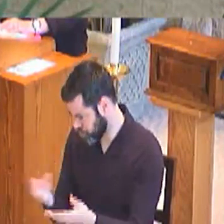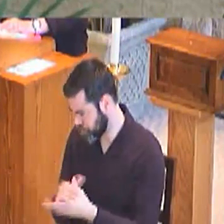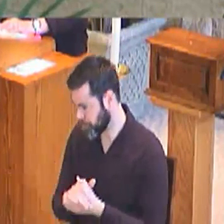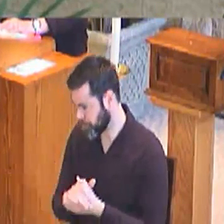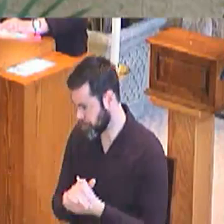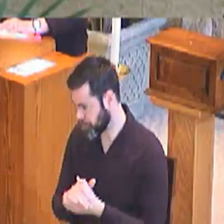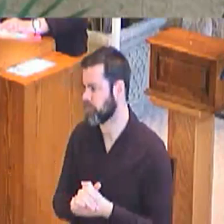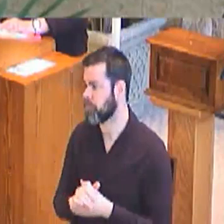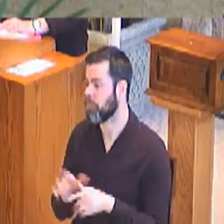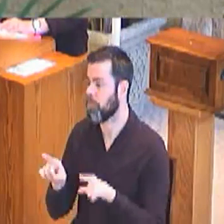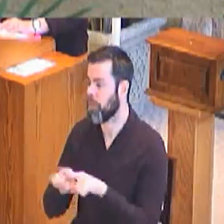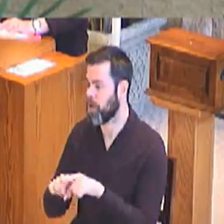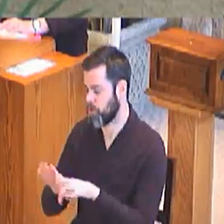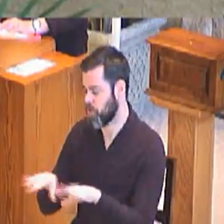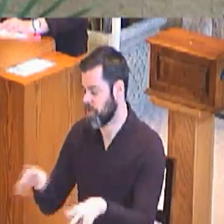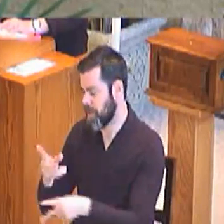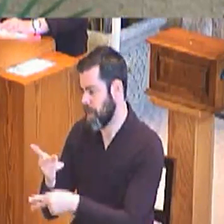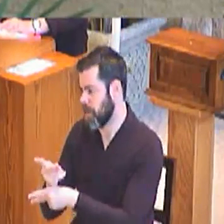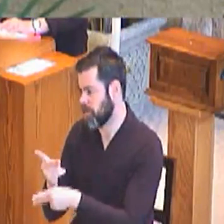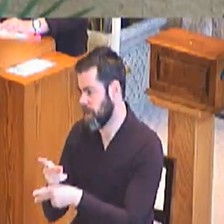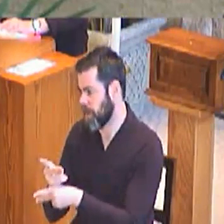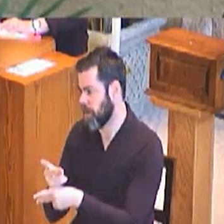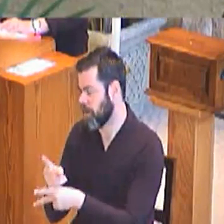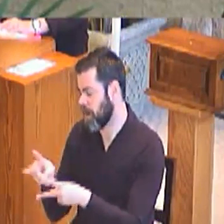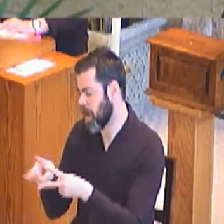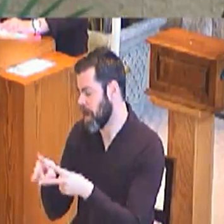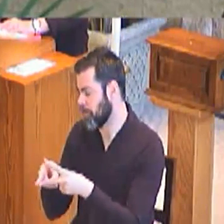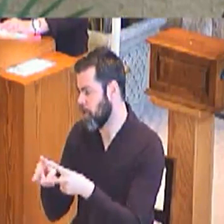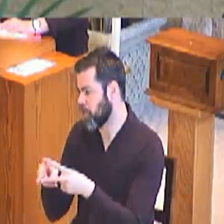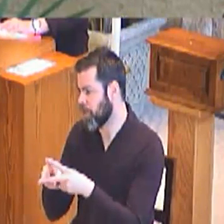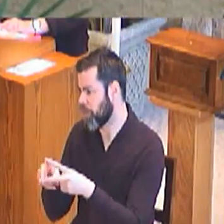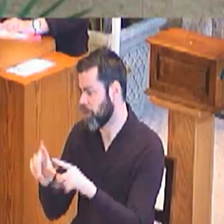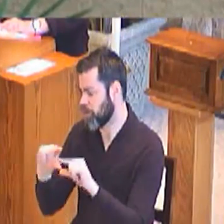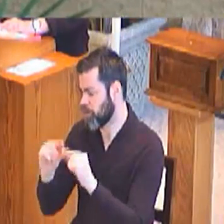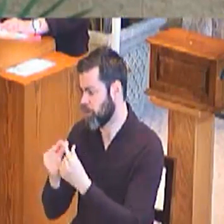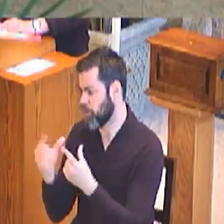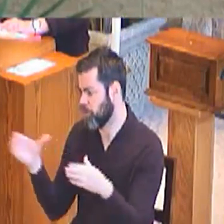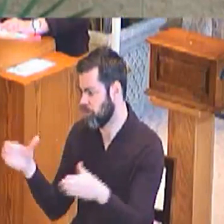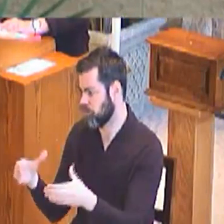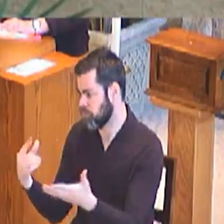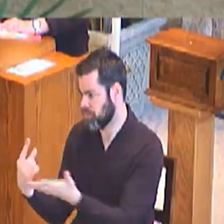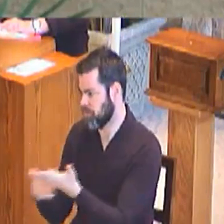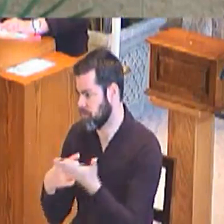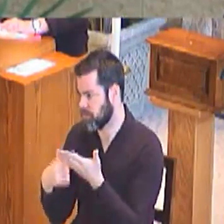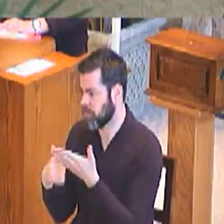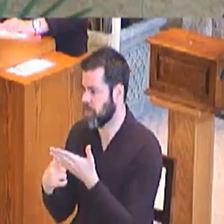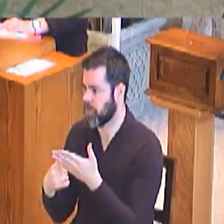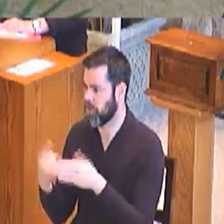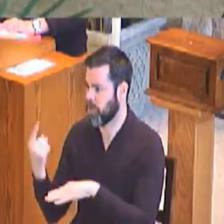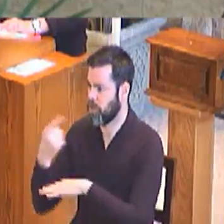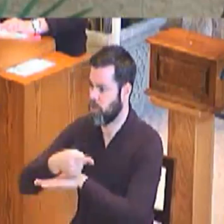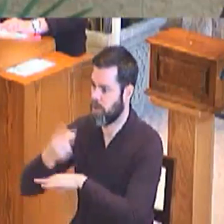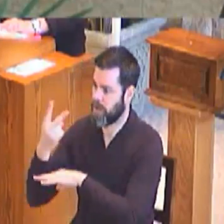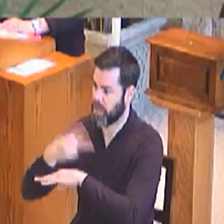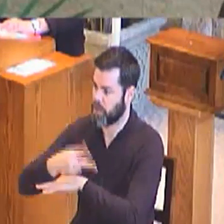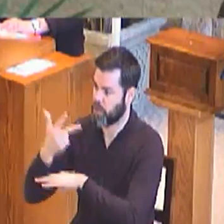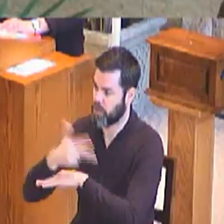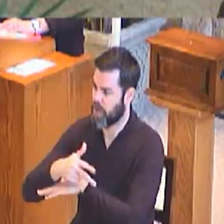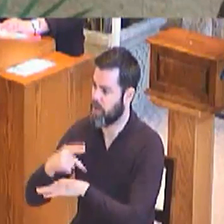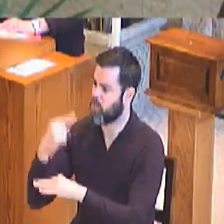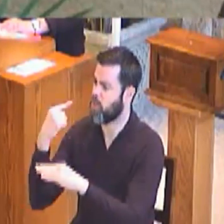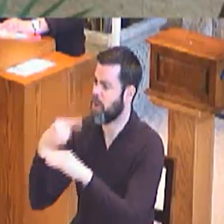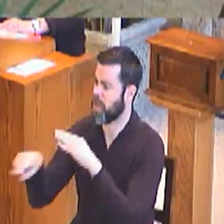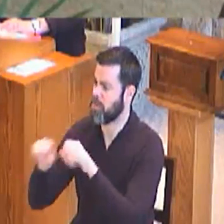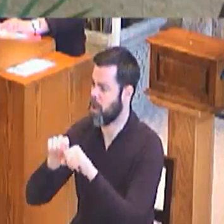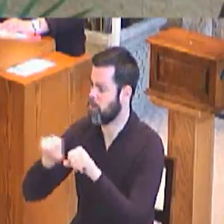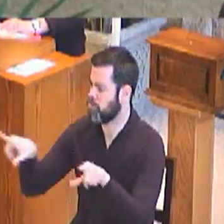also there'll be childcare provided at both as well. In the next few days, there'll be electronic communication coming out,